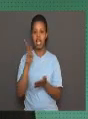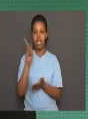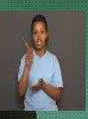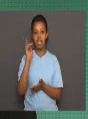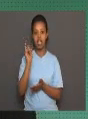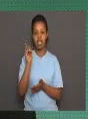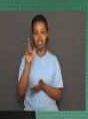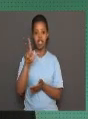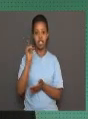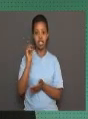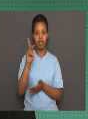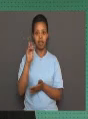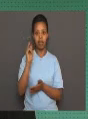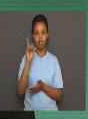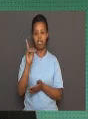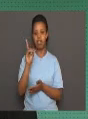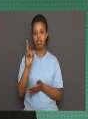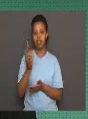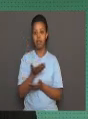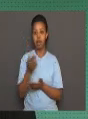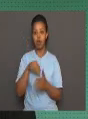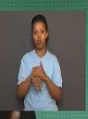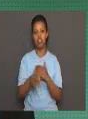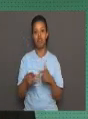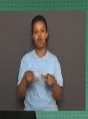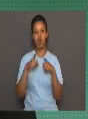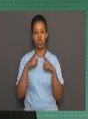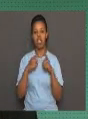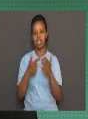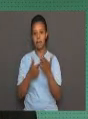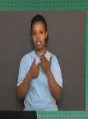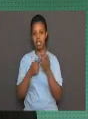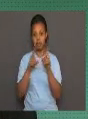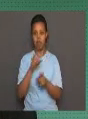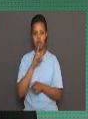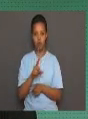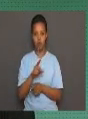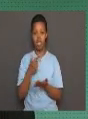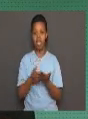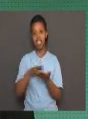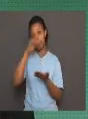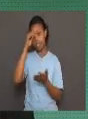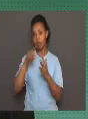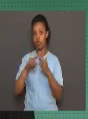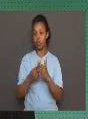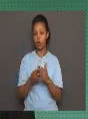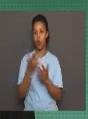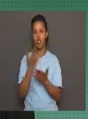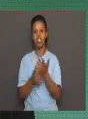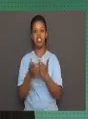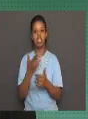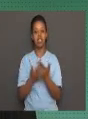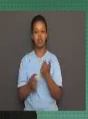lipids in a substance. We will begin the lesson by discussing